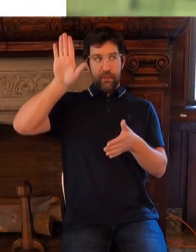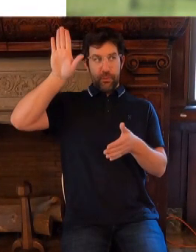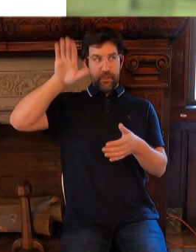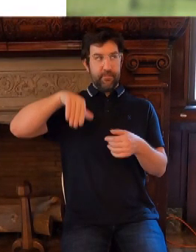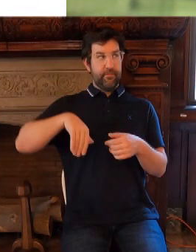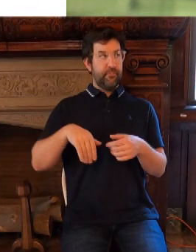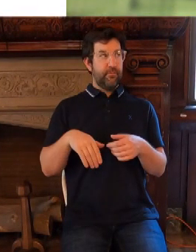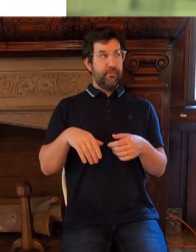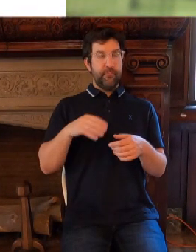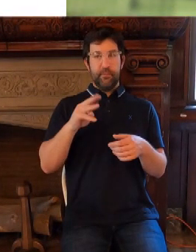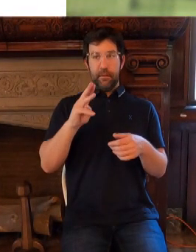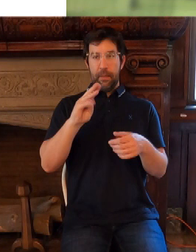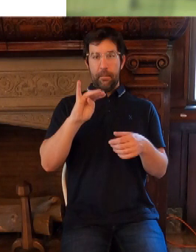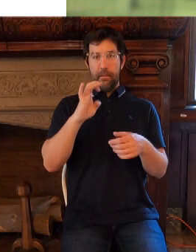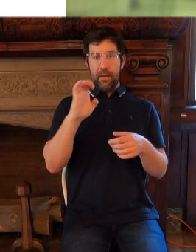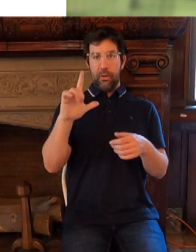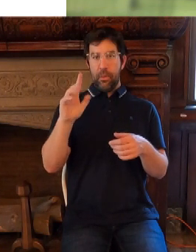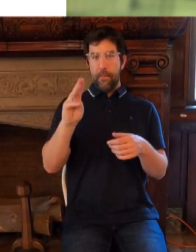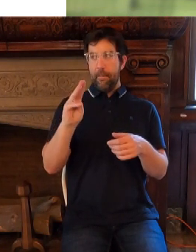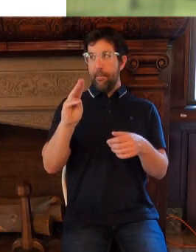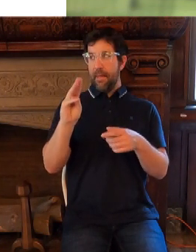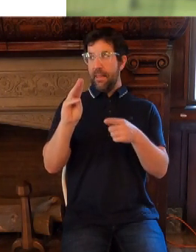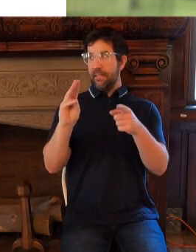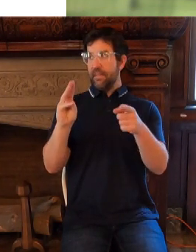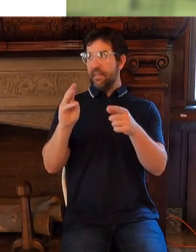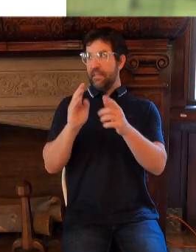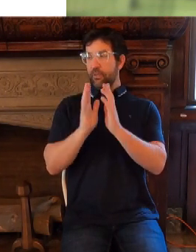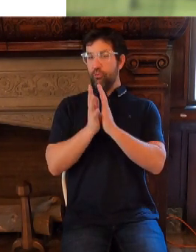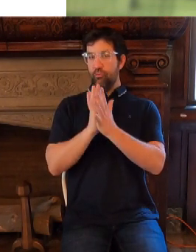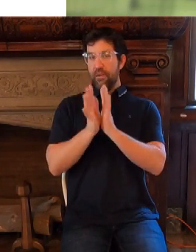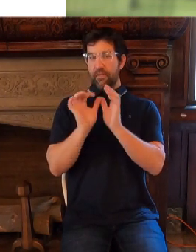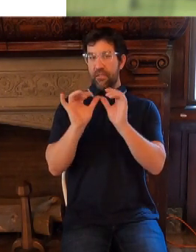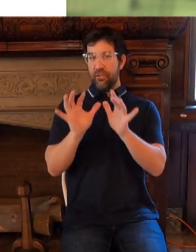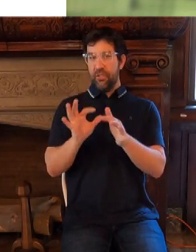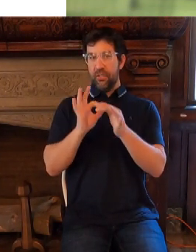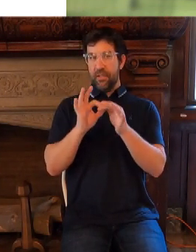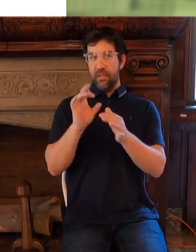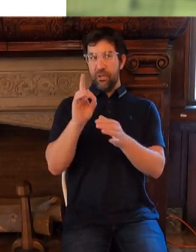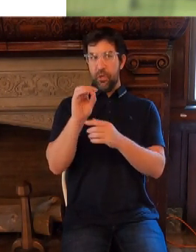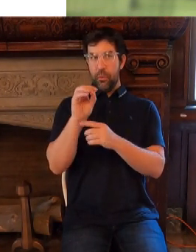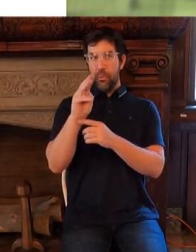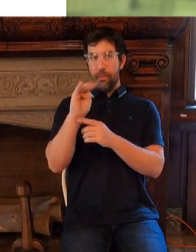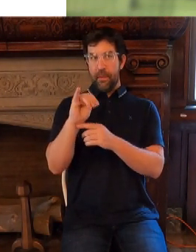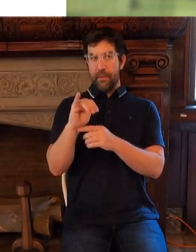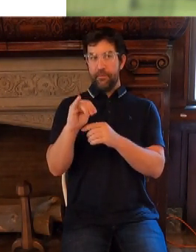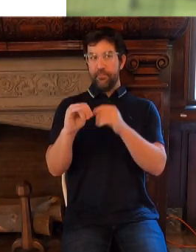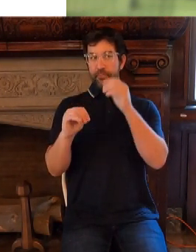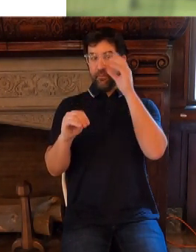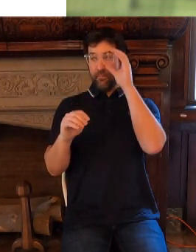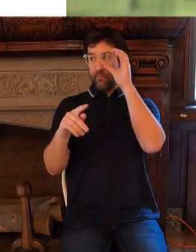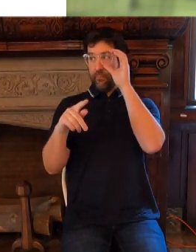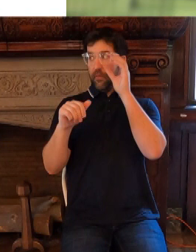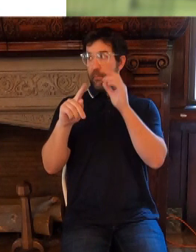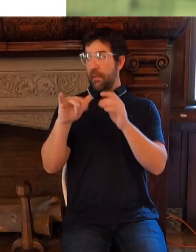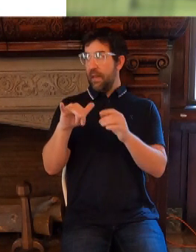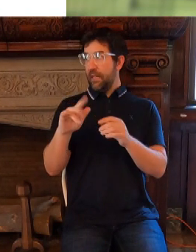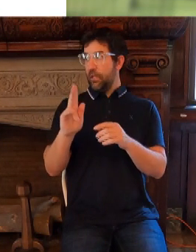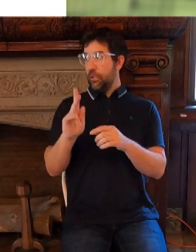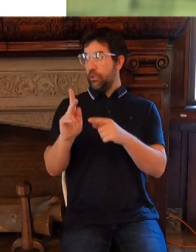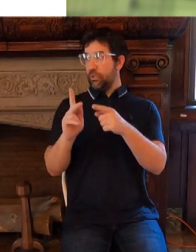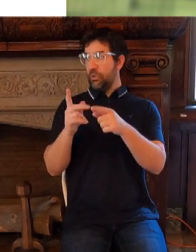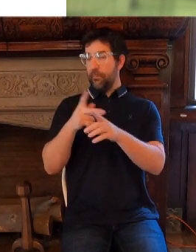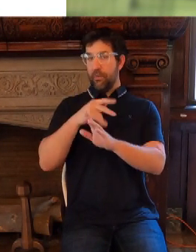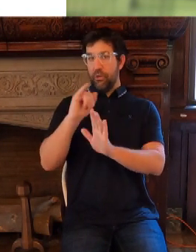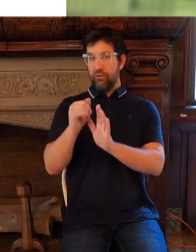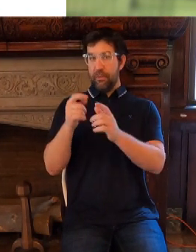hand. So Michael Malloch is our municipal traffic engineer from the Department of Mobility and Infrastructure. Patty Kearns, one of our